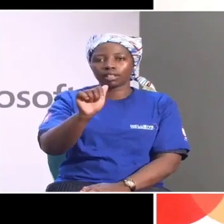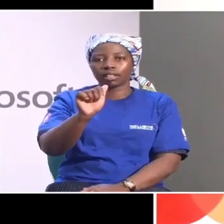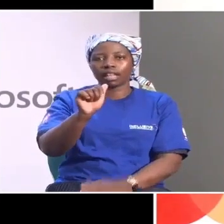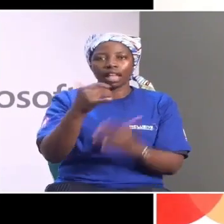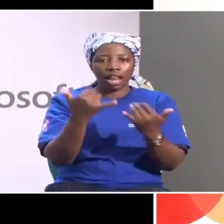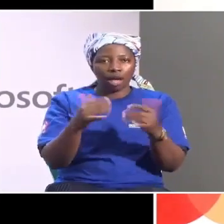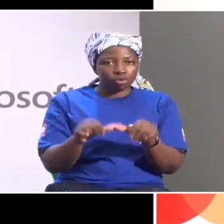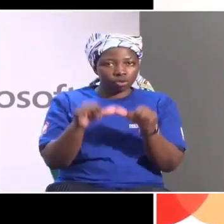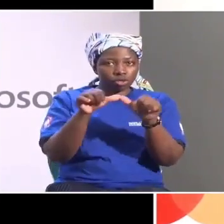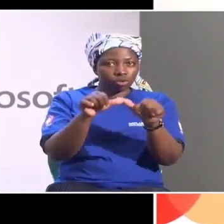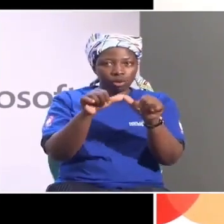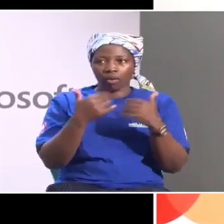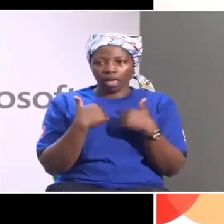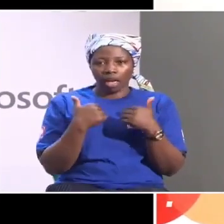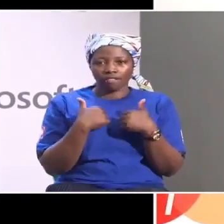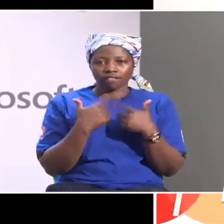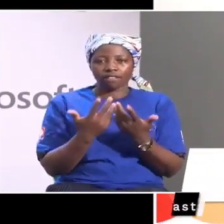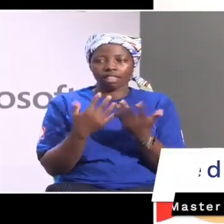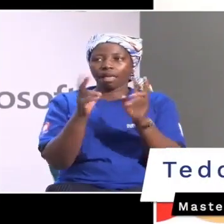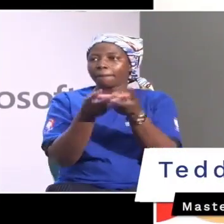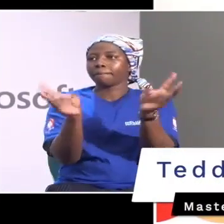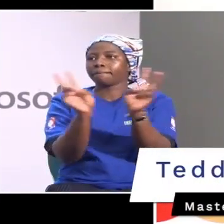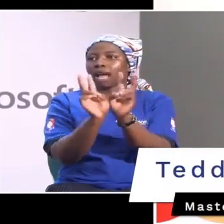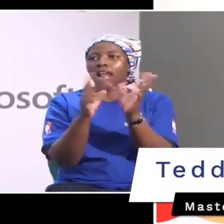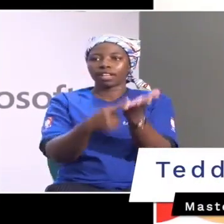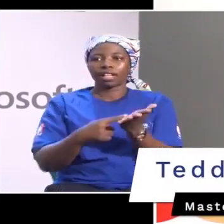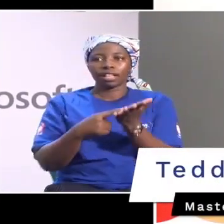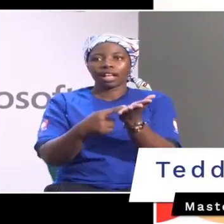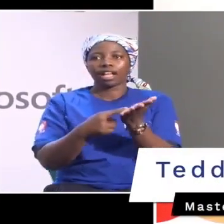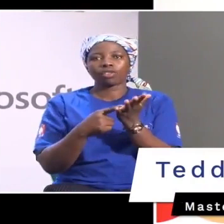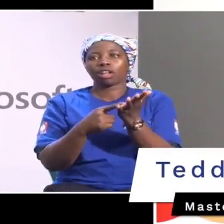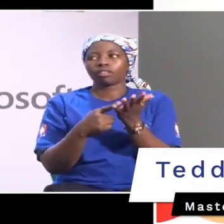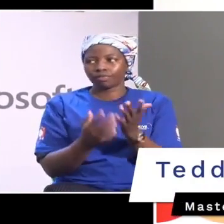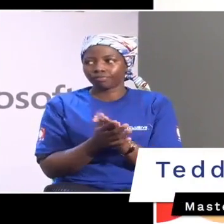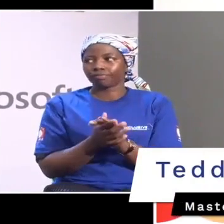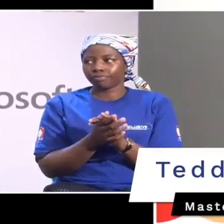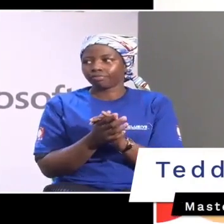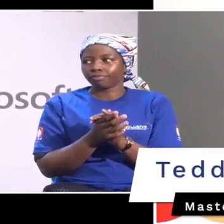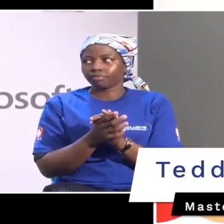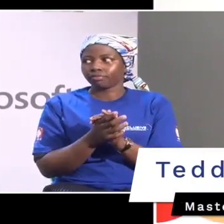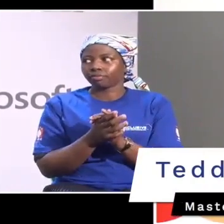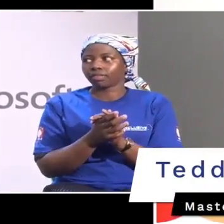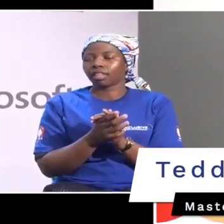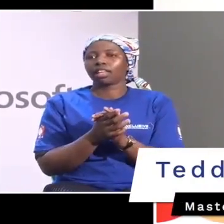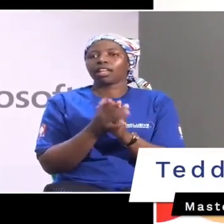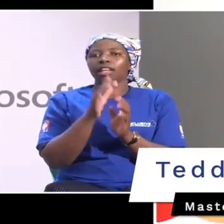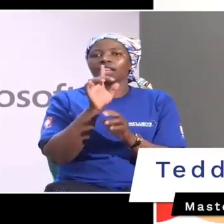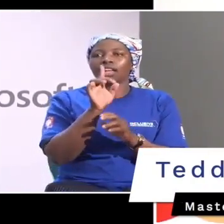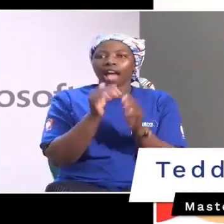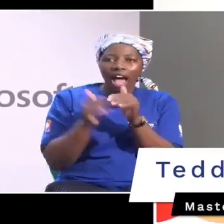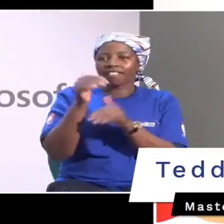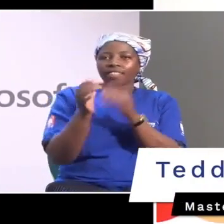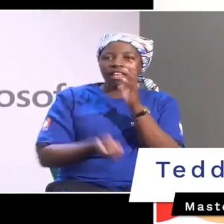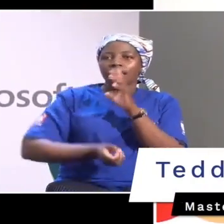Now moving on, we now have a panel discussion on ICT standards and scaling. 1 year after the launch